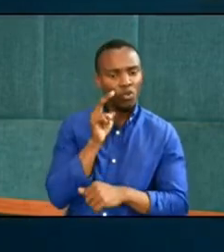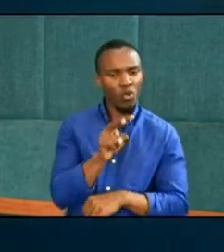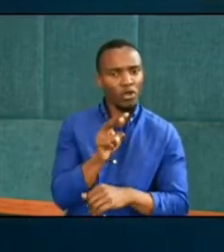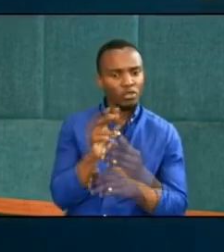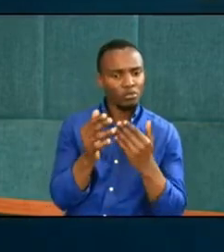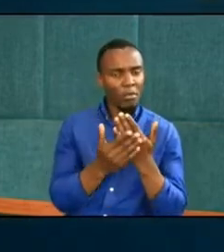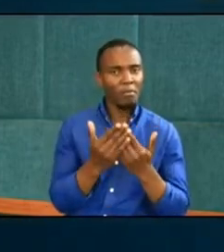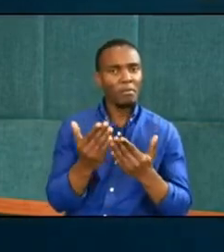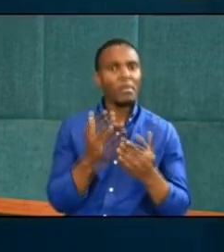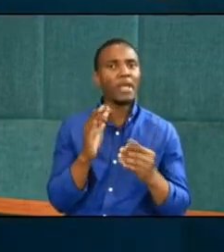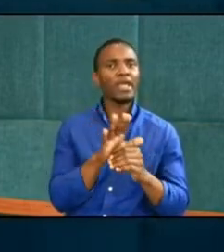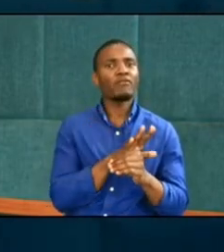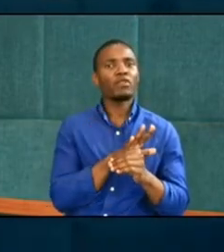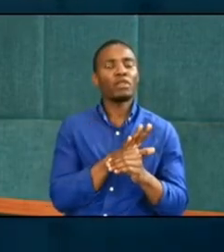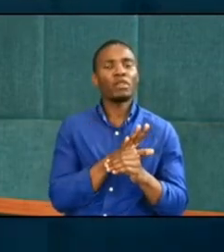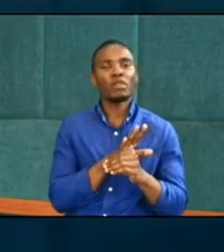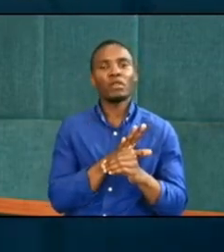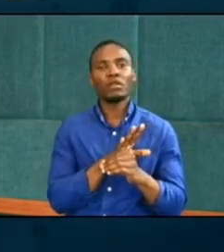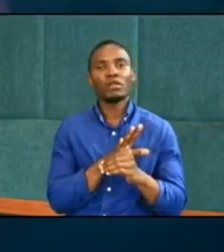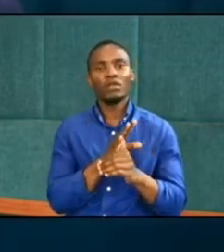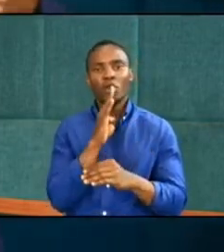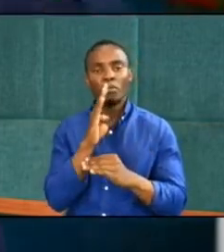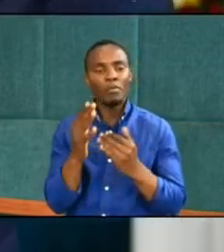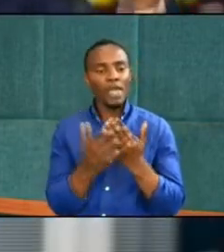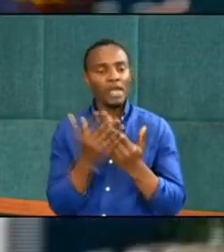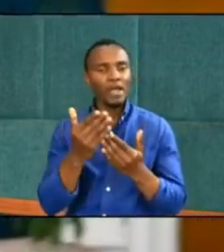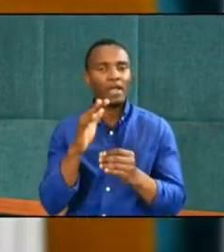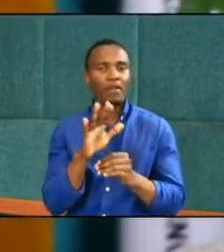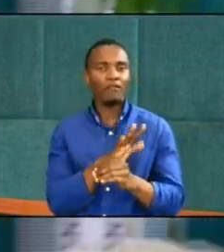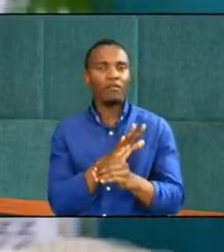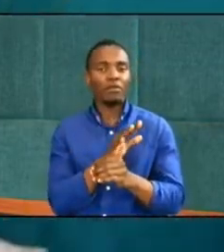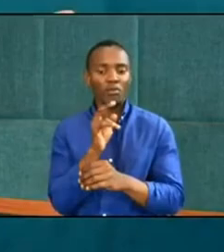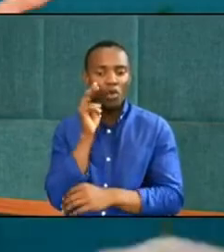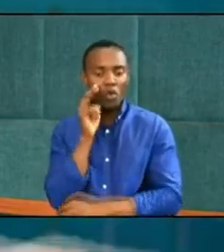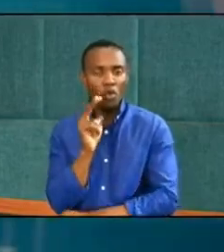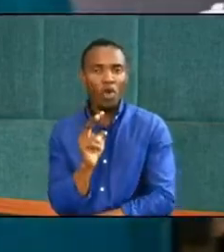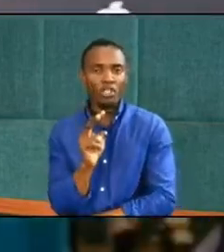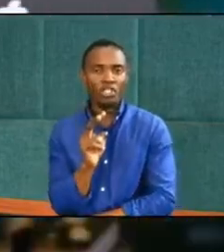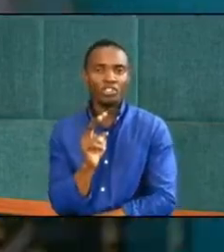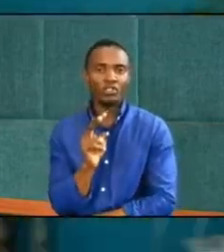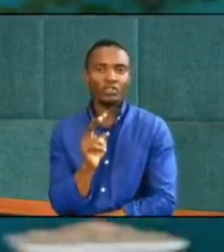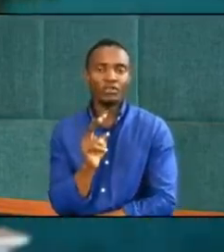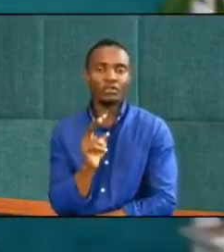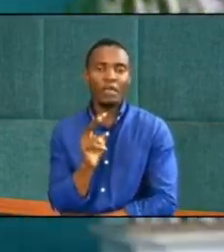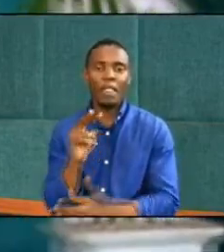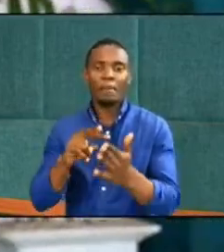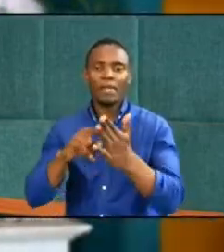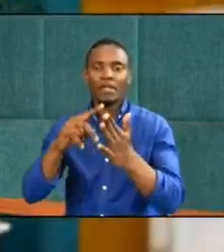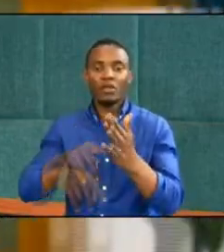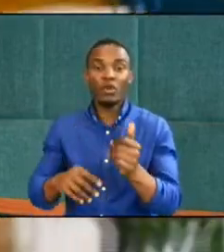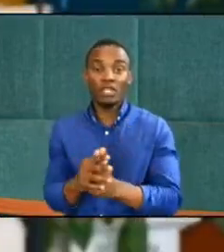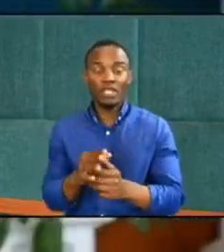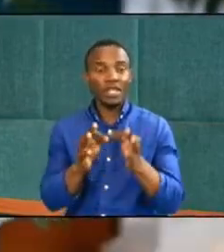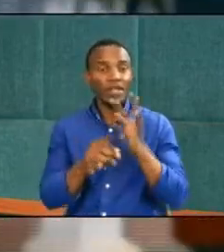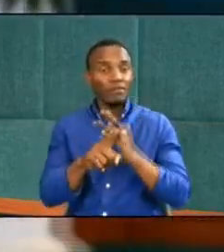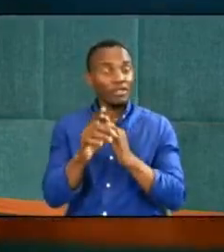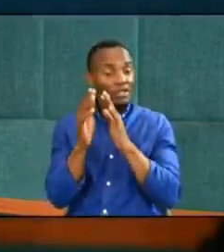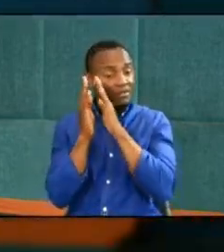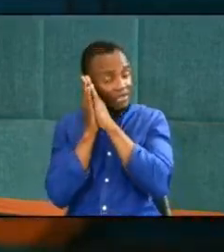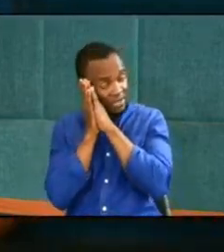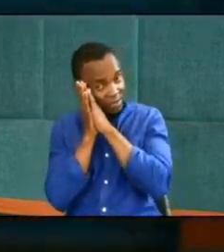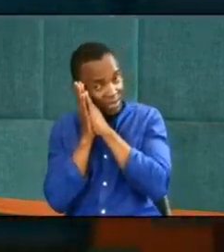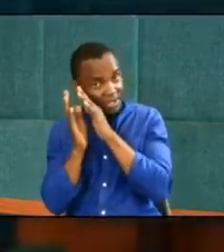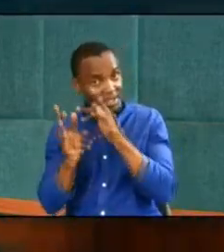amen? Be careful, watch, which means that if you're sleeping,